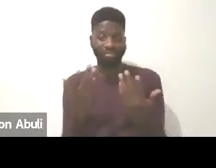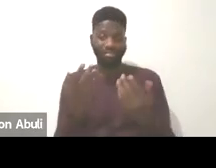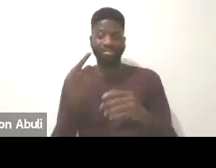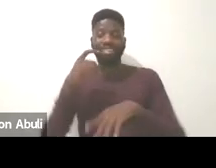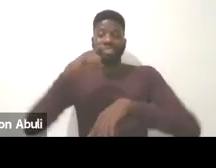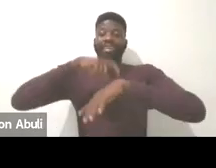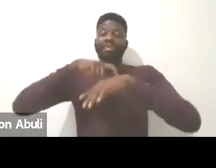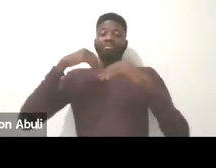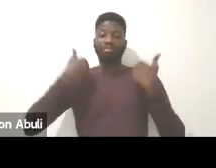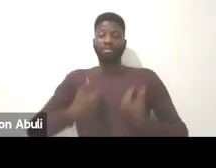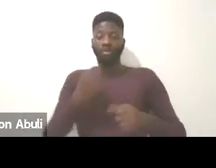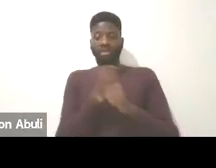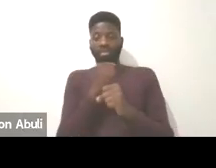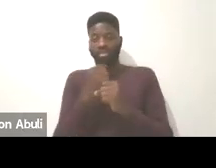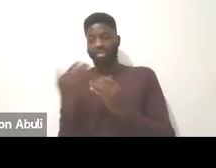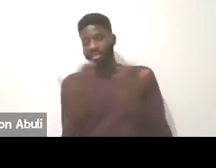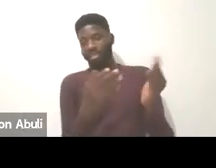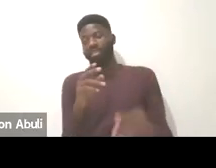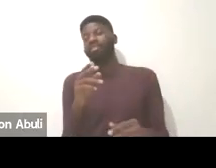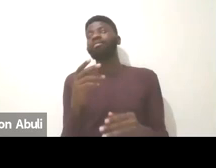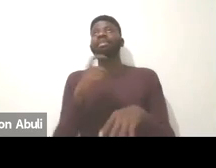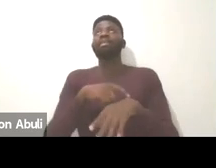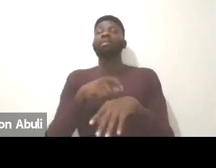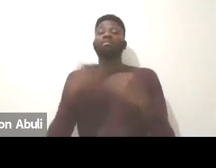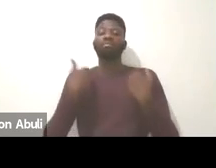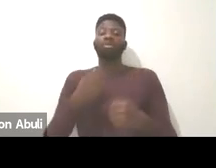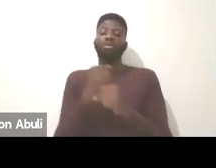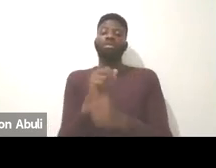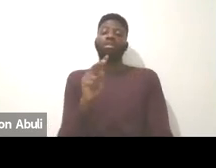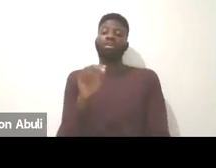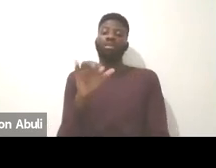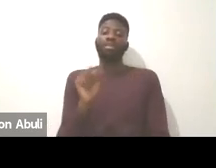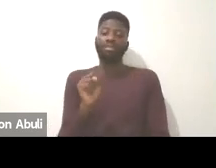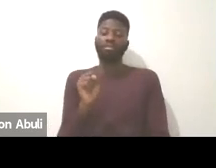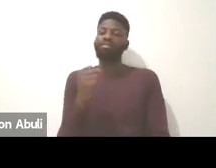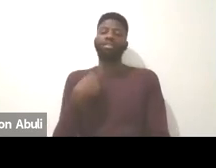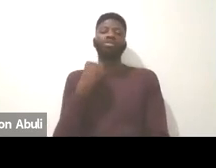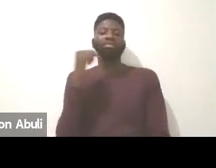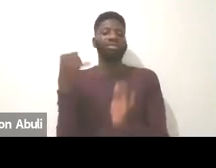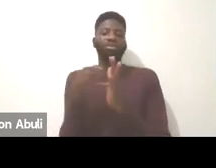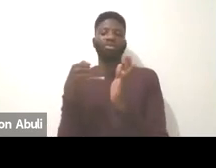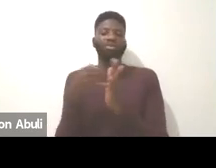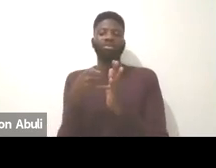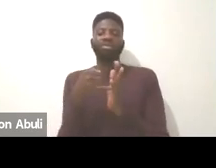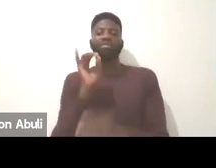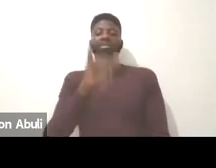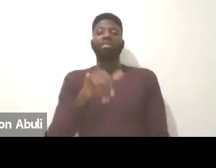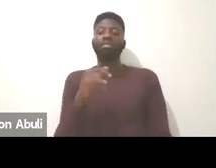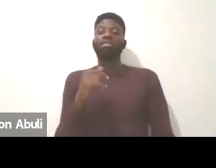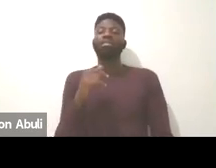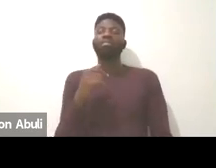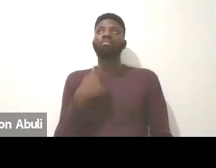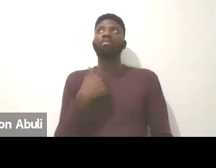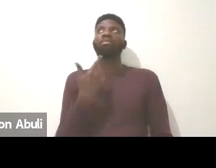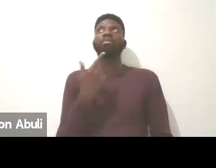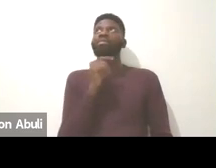my work employment or during my time in NYS, I was not involved in that. I do